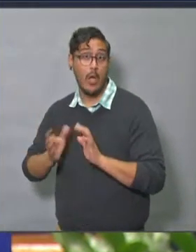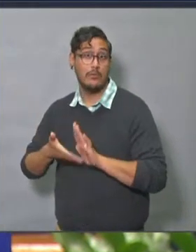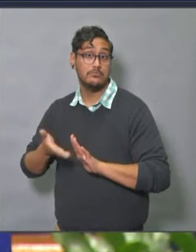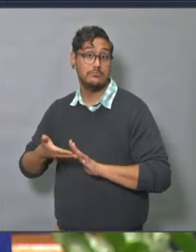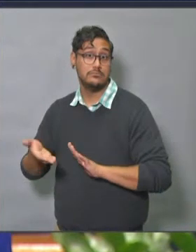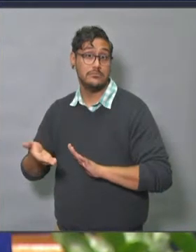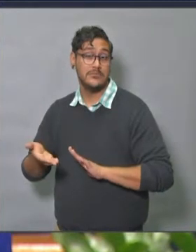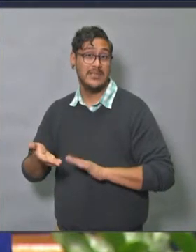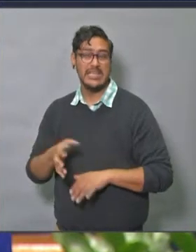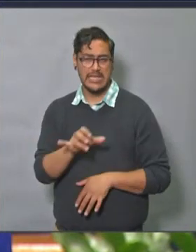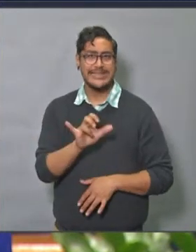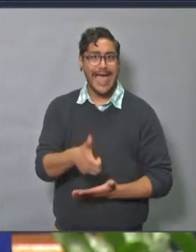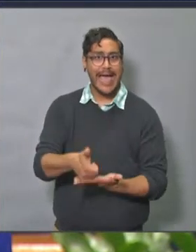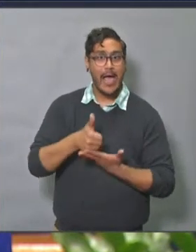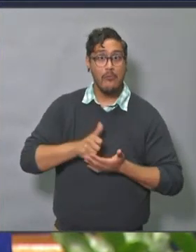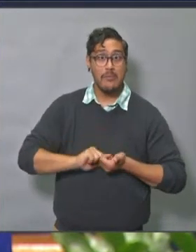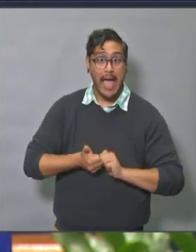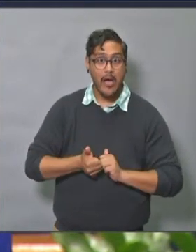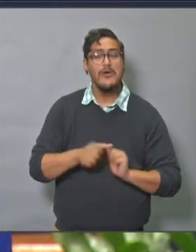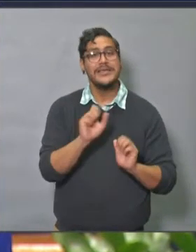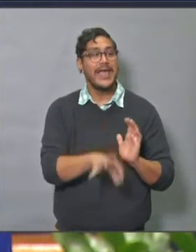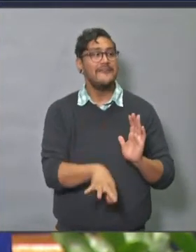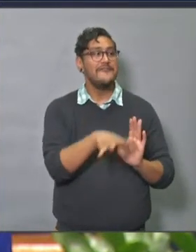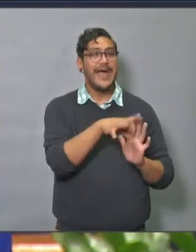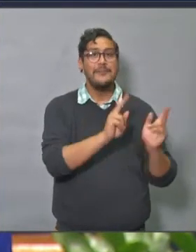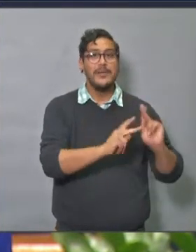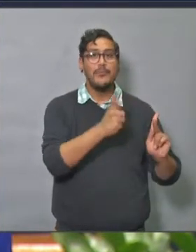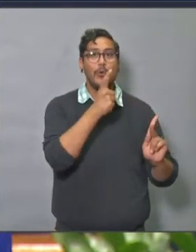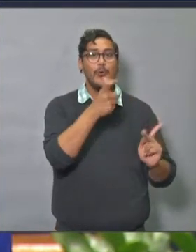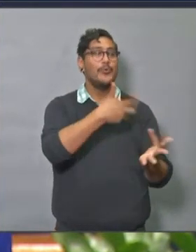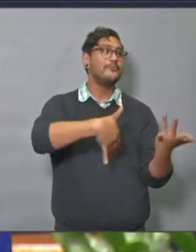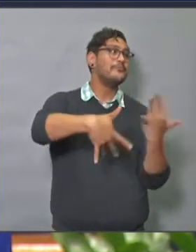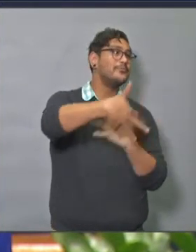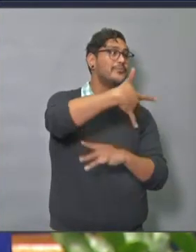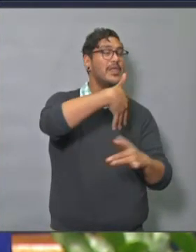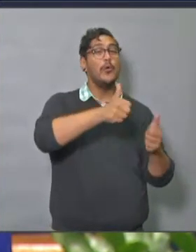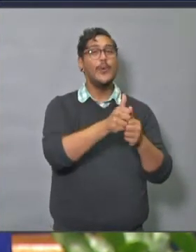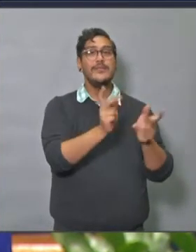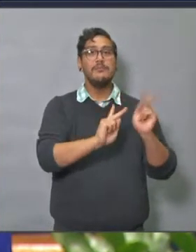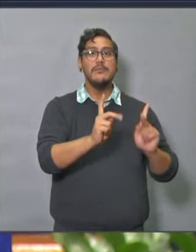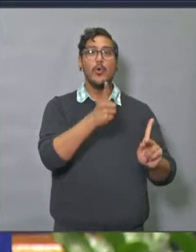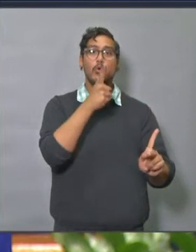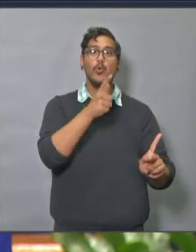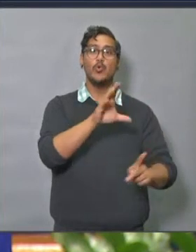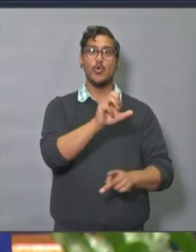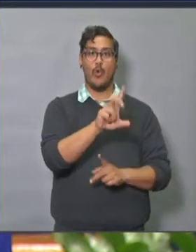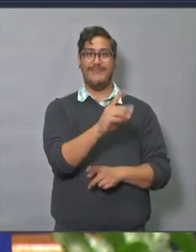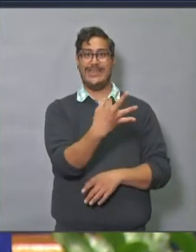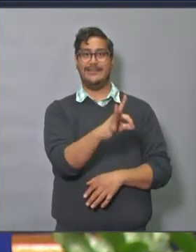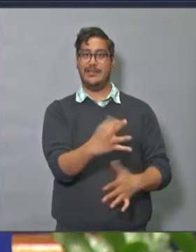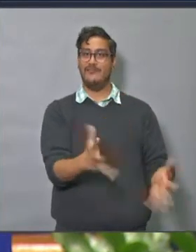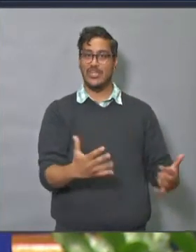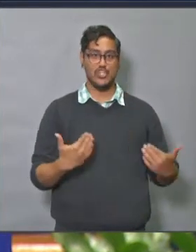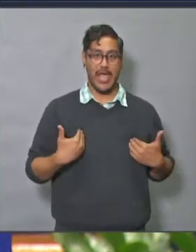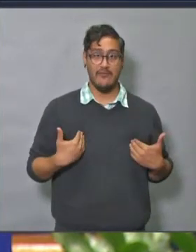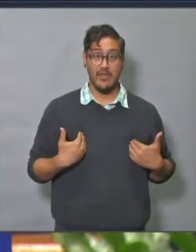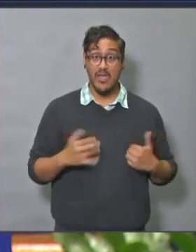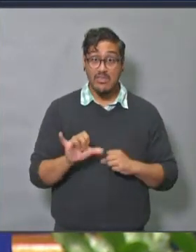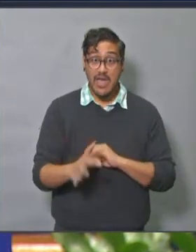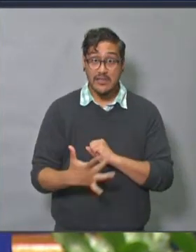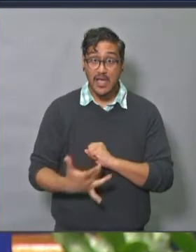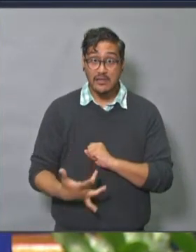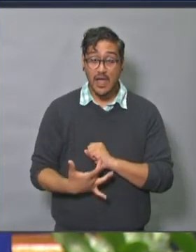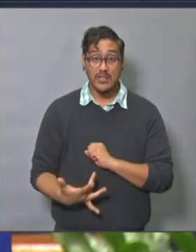now positive for COVID-19. And we're not really using that type of technology here across